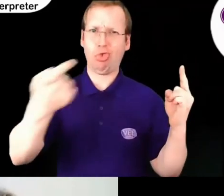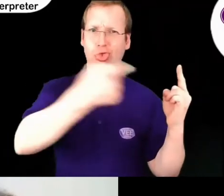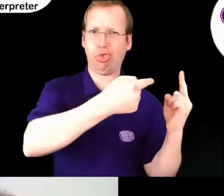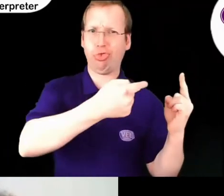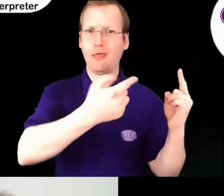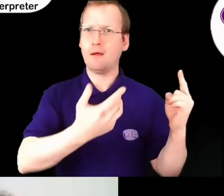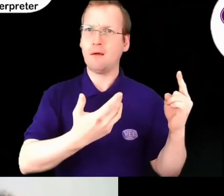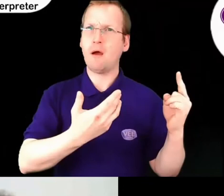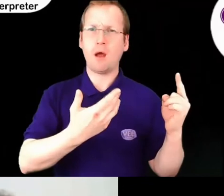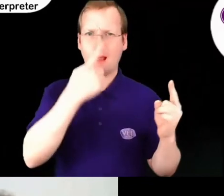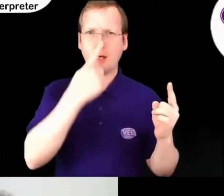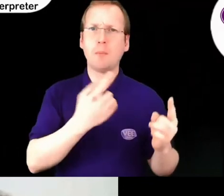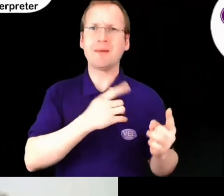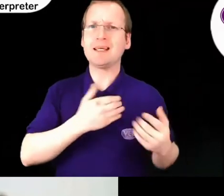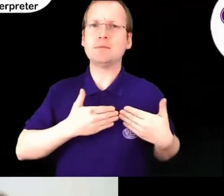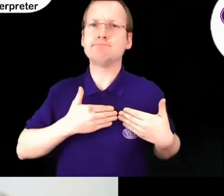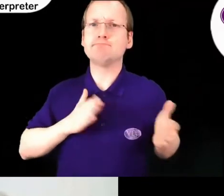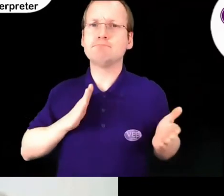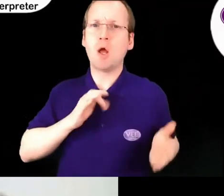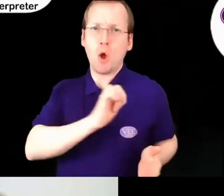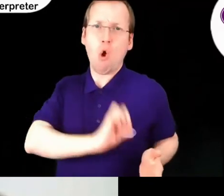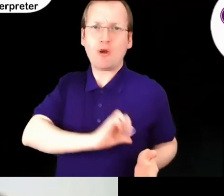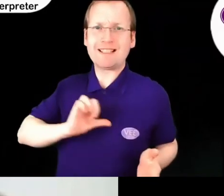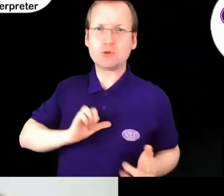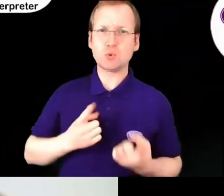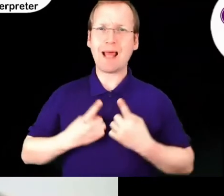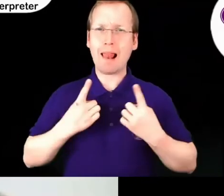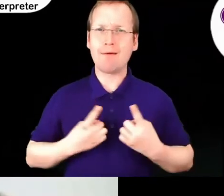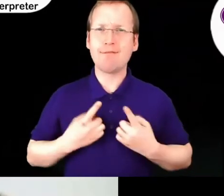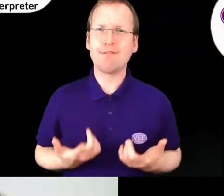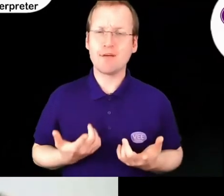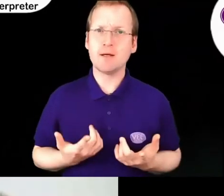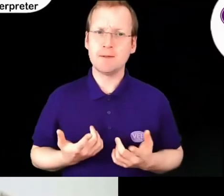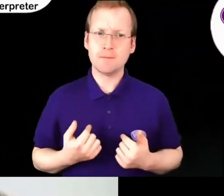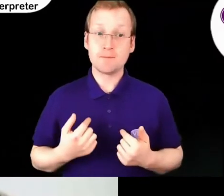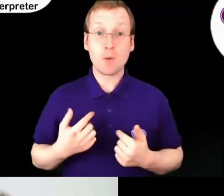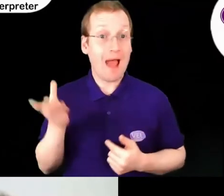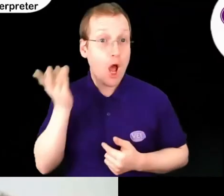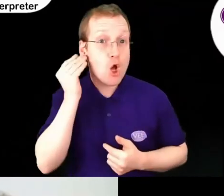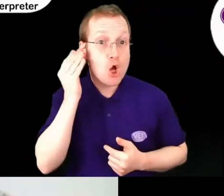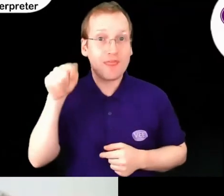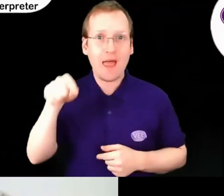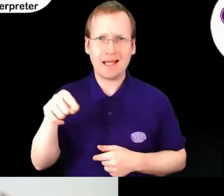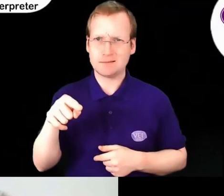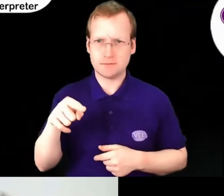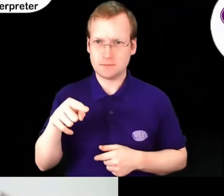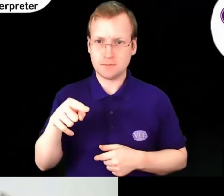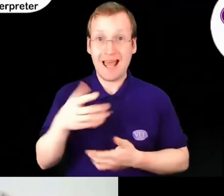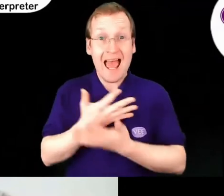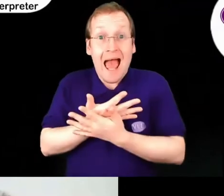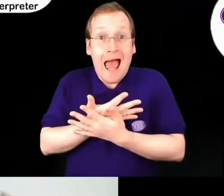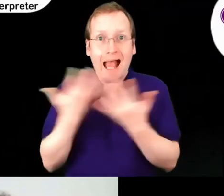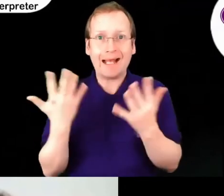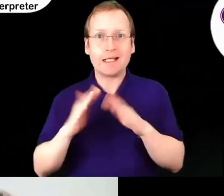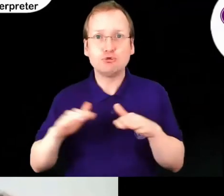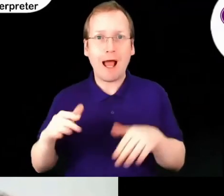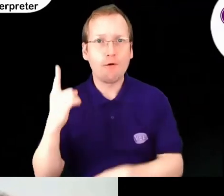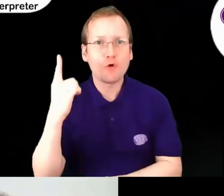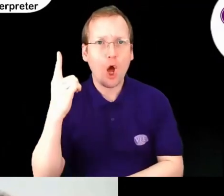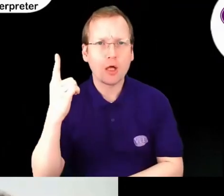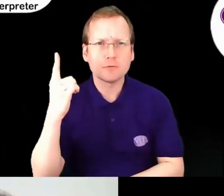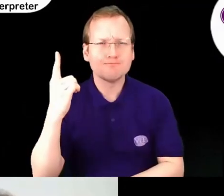unable to be true to what she was. And at that time, I felt no child of God should